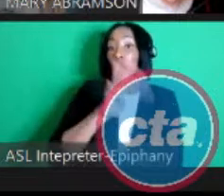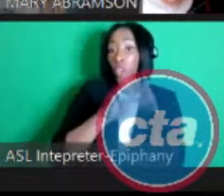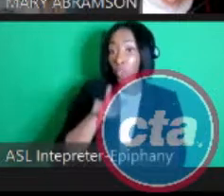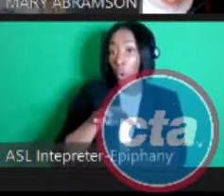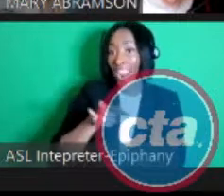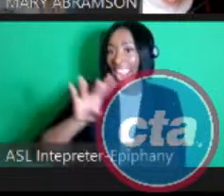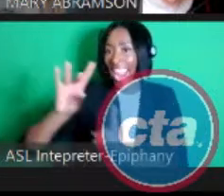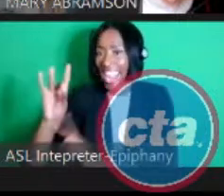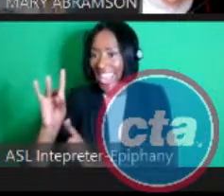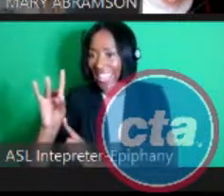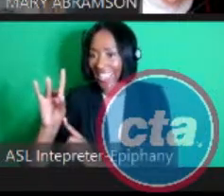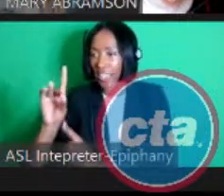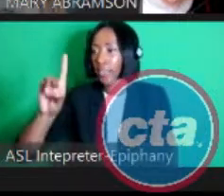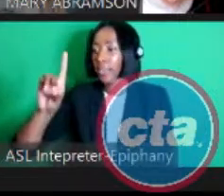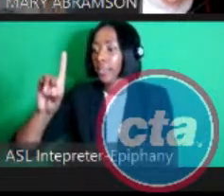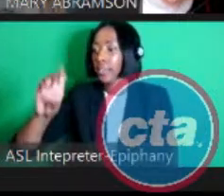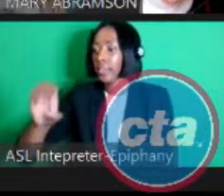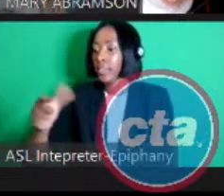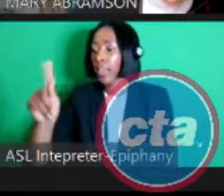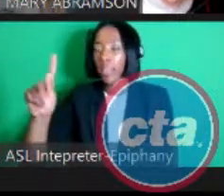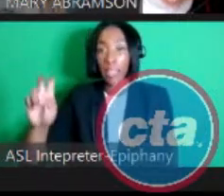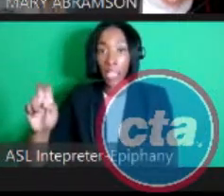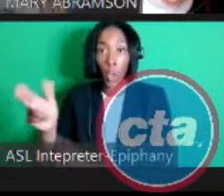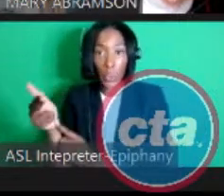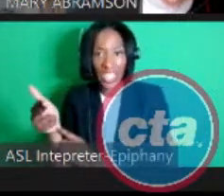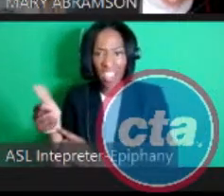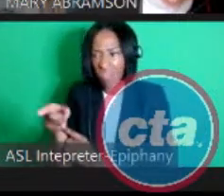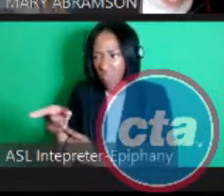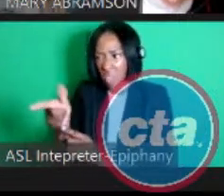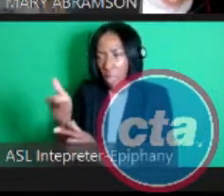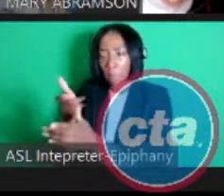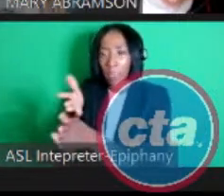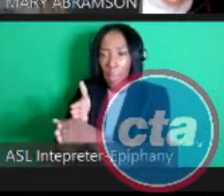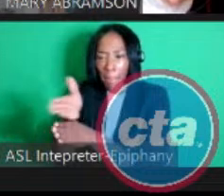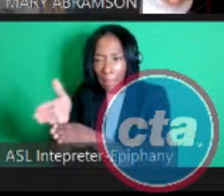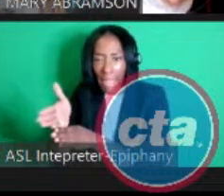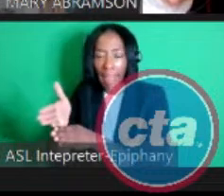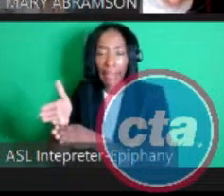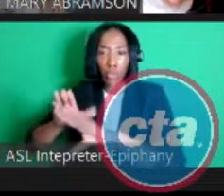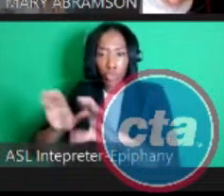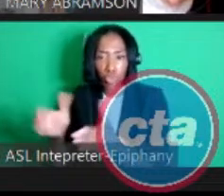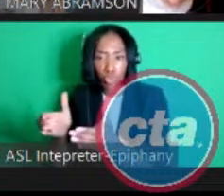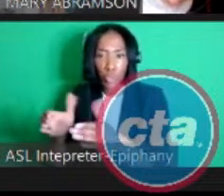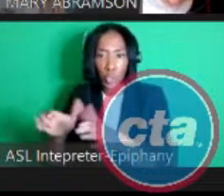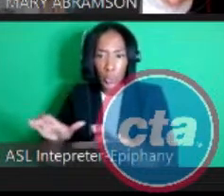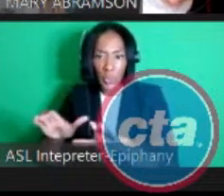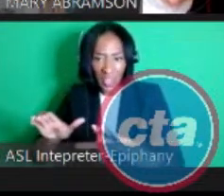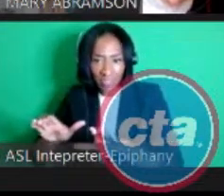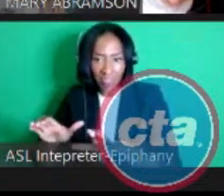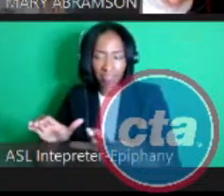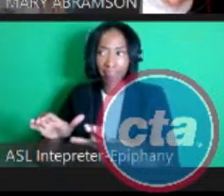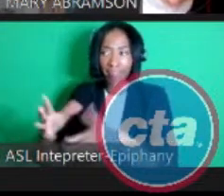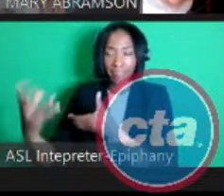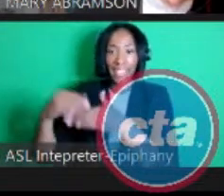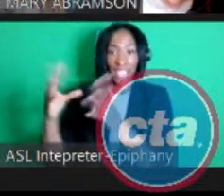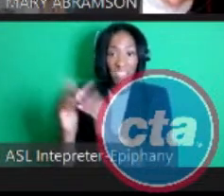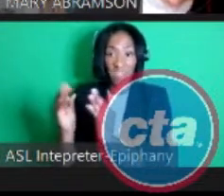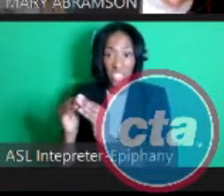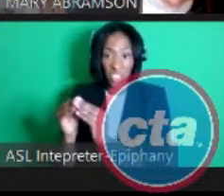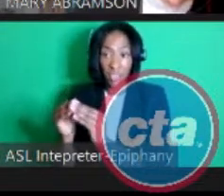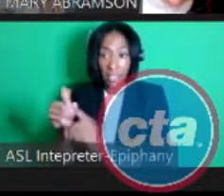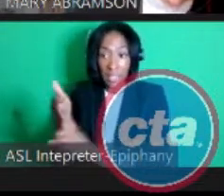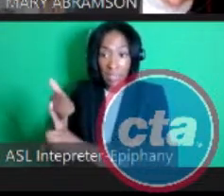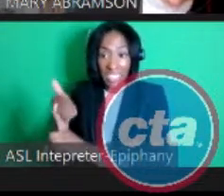delegate hotels, which are the main people who are doing active or in the convention itself. The rest are